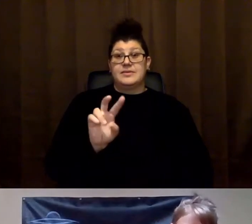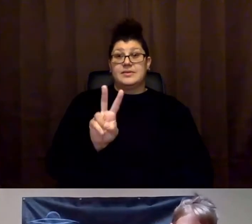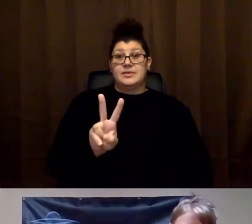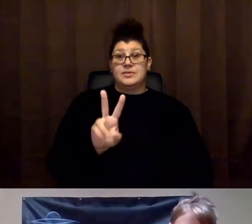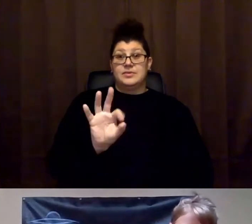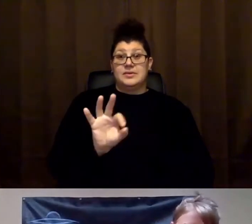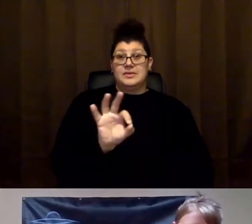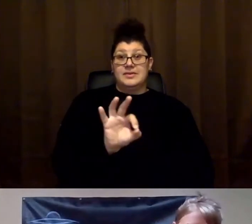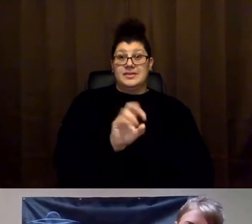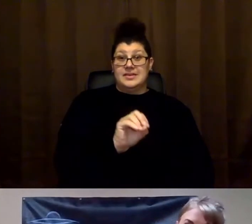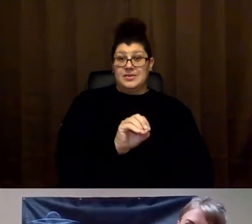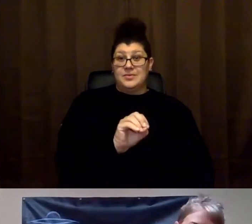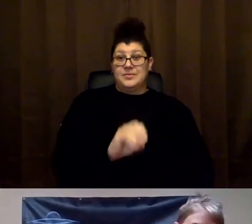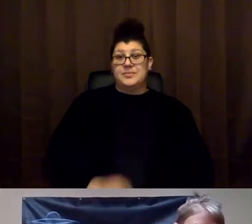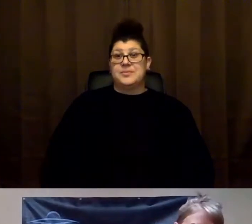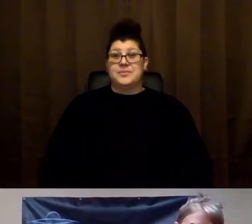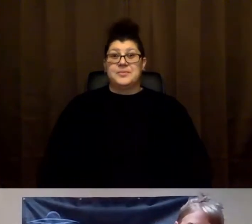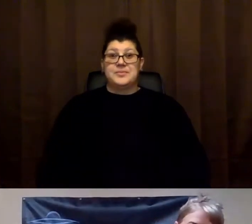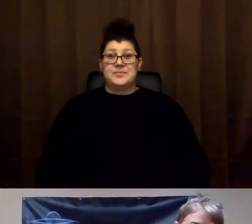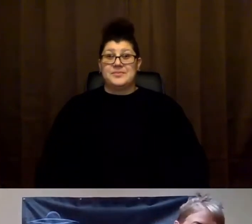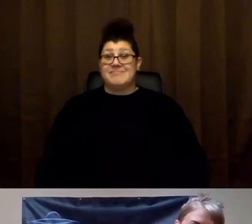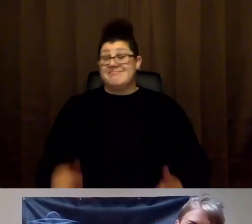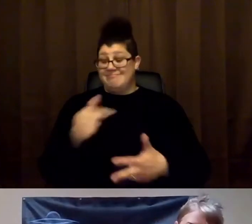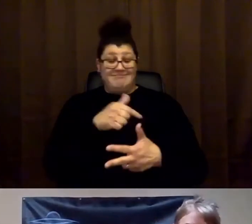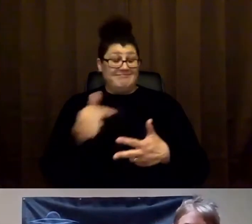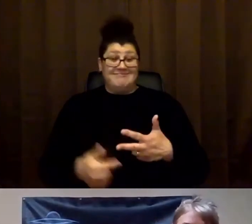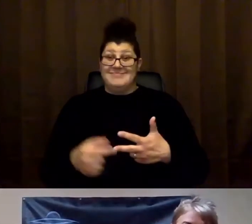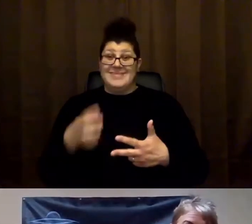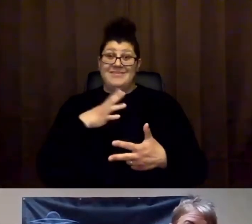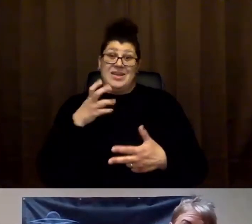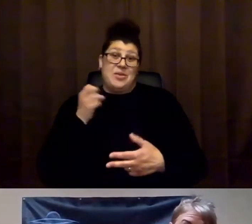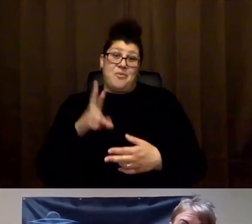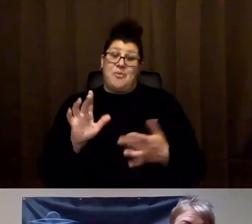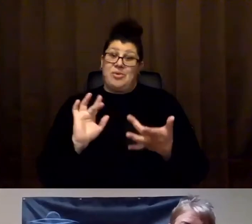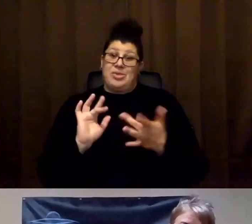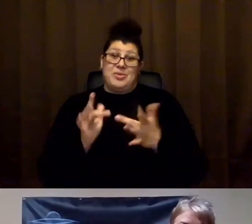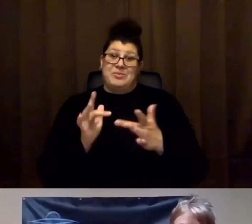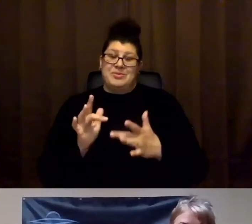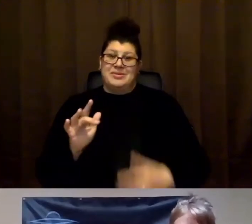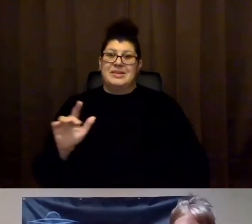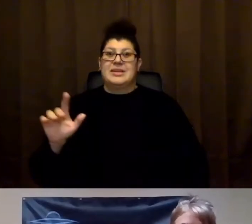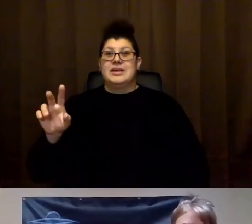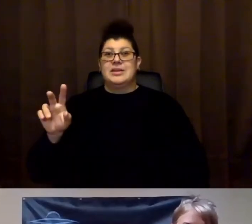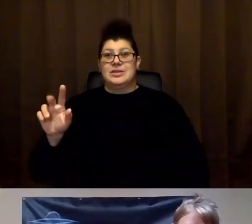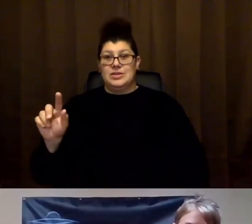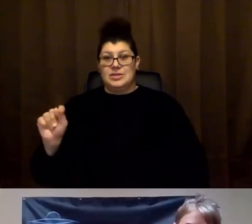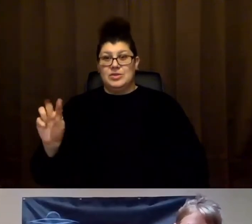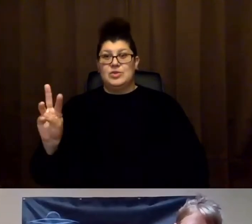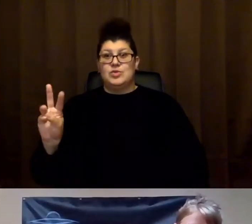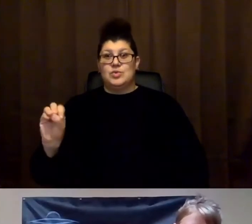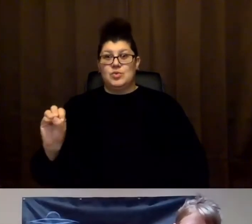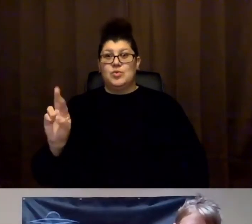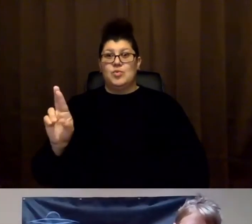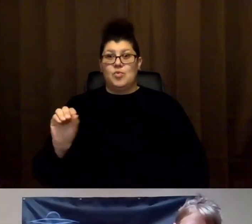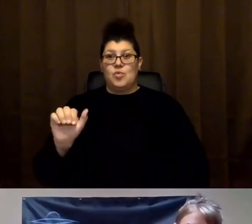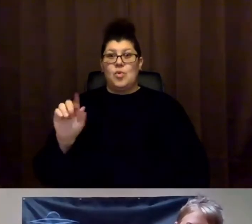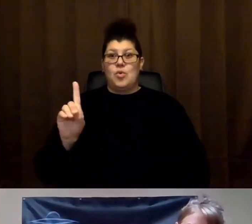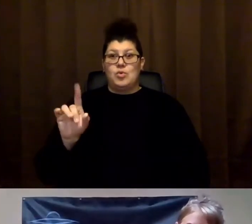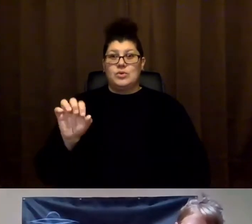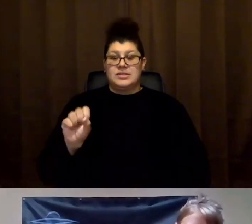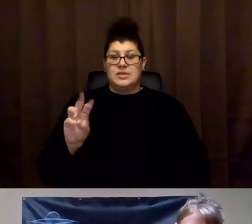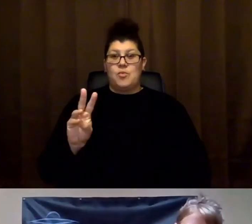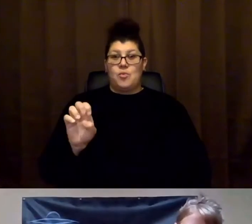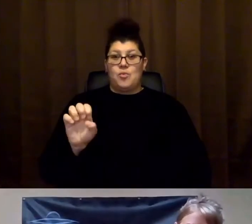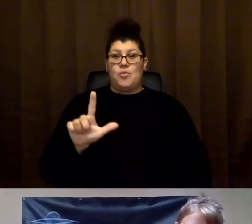217-607-2990. Great. So any of those work, or our website, which is just tworoadswellnessclinic.com. Thank you. Thank you so